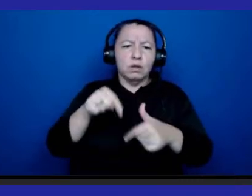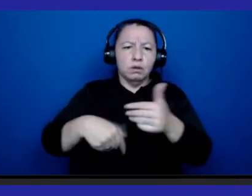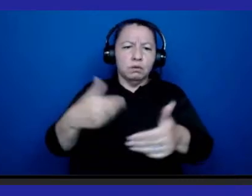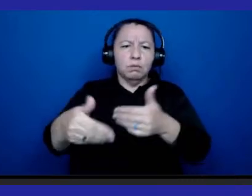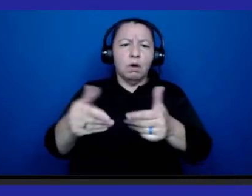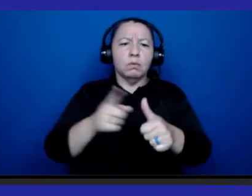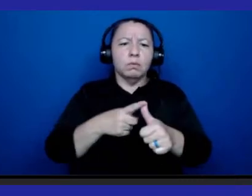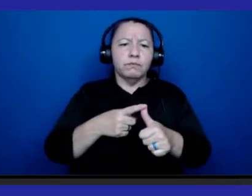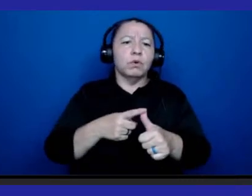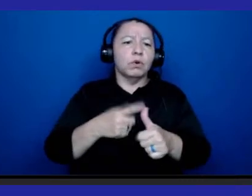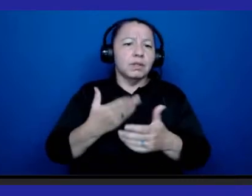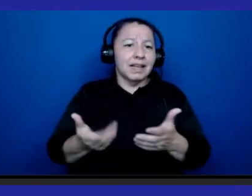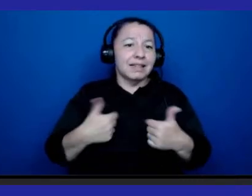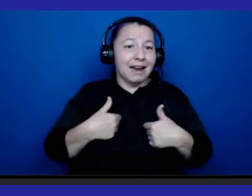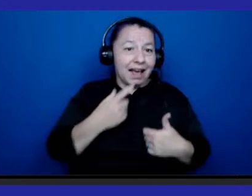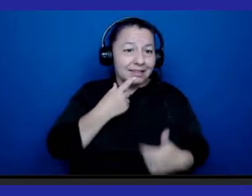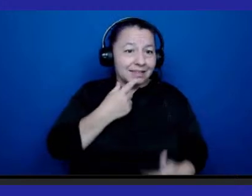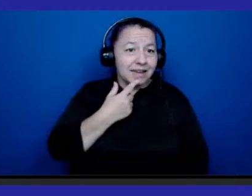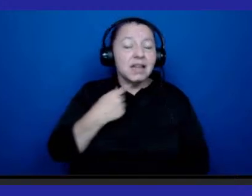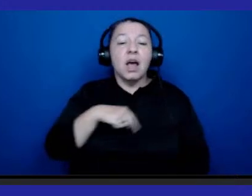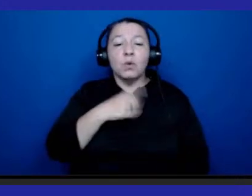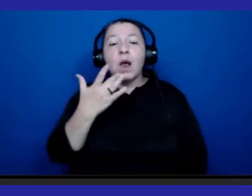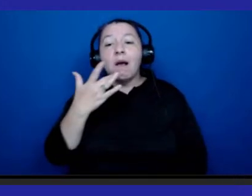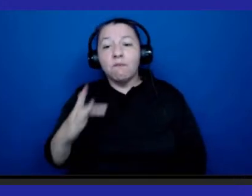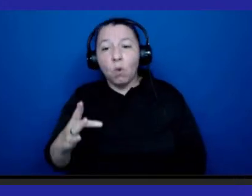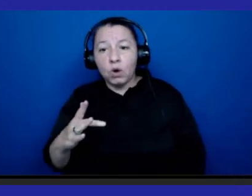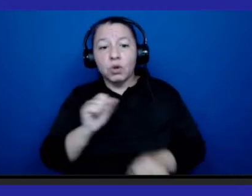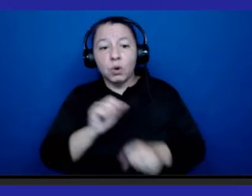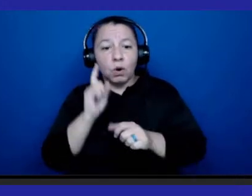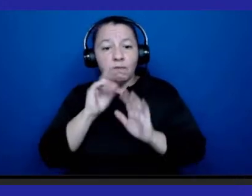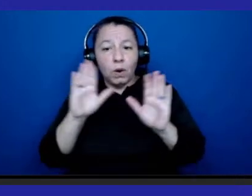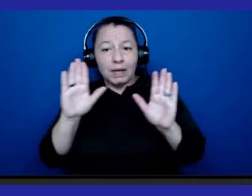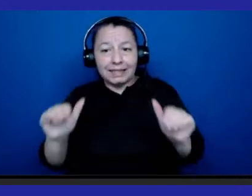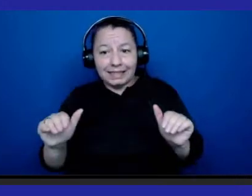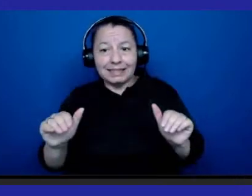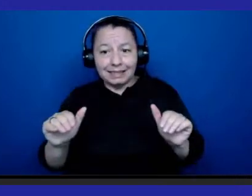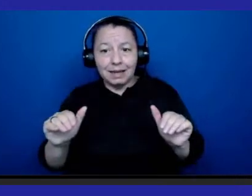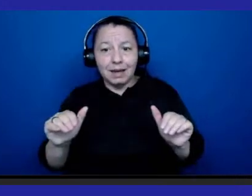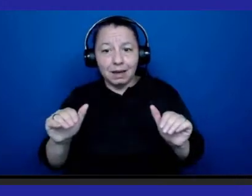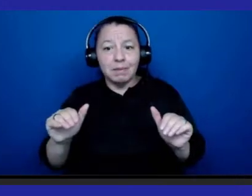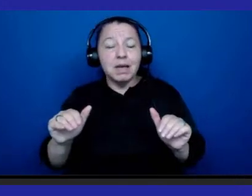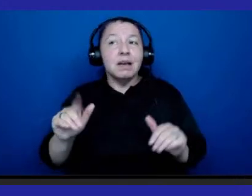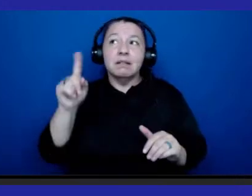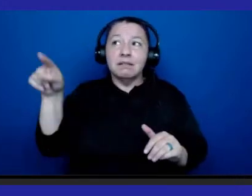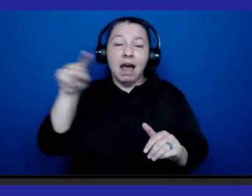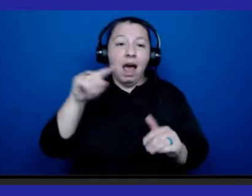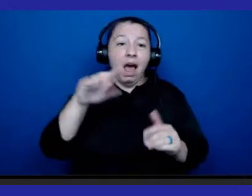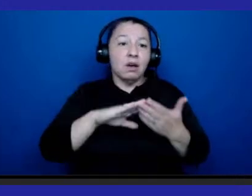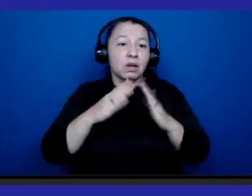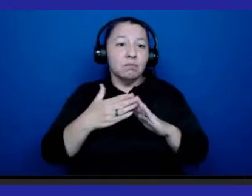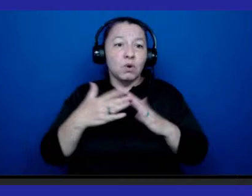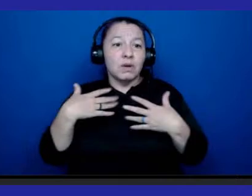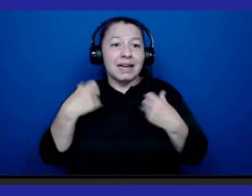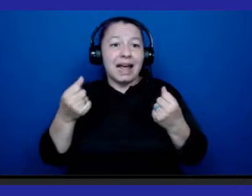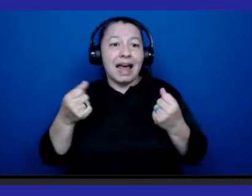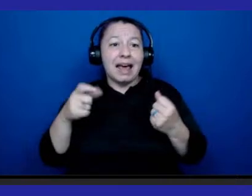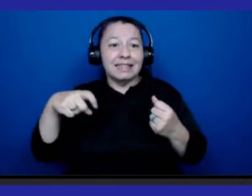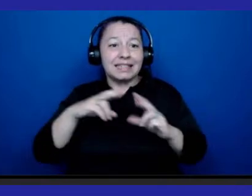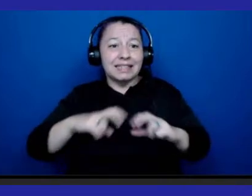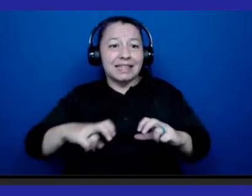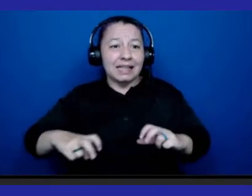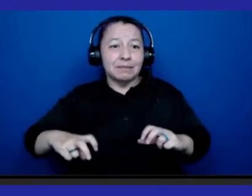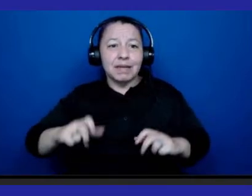that I said is we are fortunate to work for a system for which the community health needs assessment is not kind of the tick the